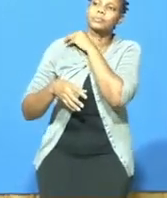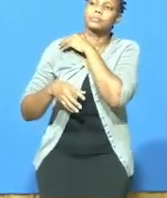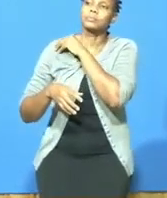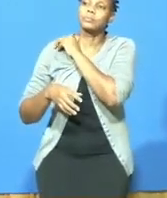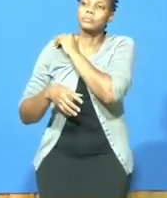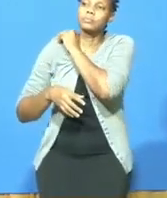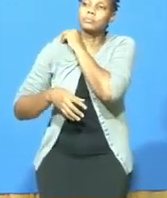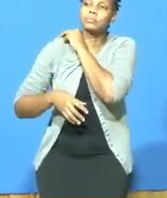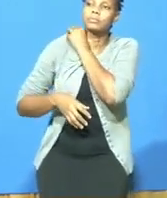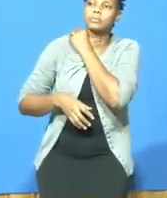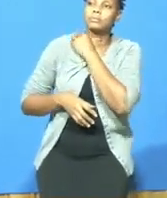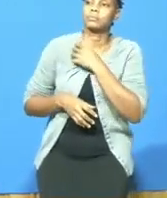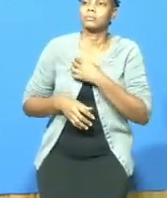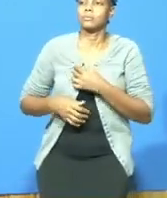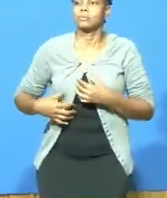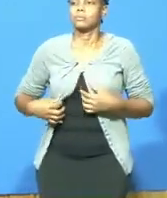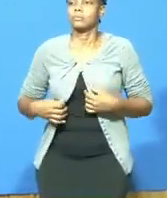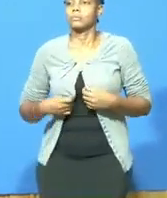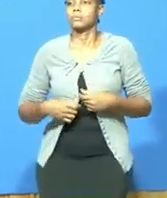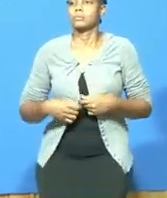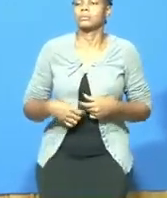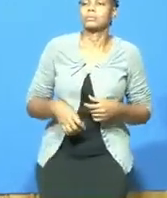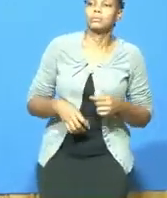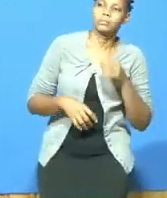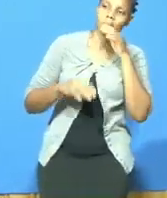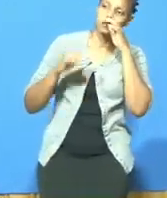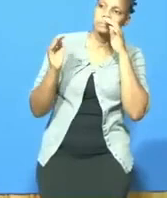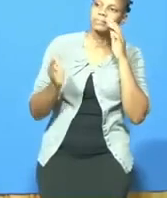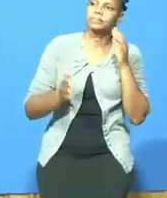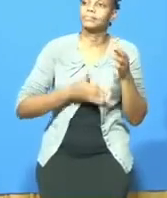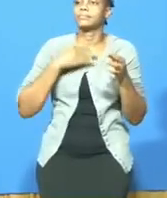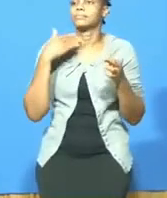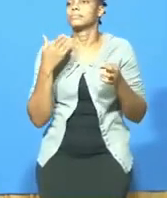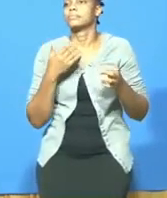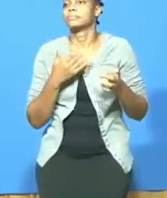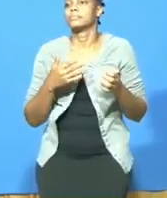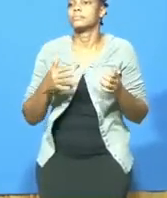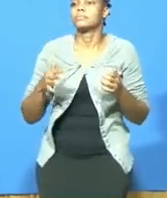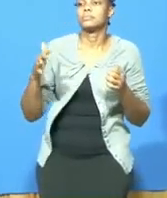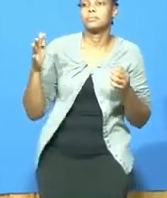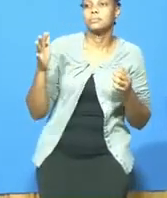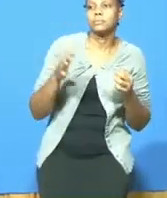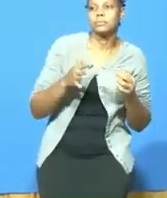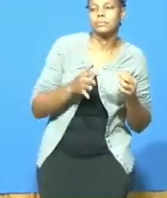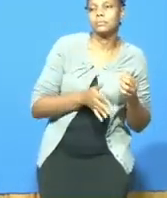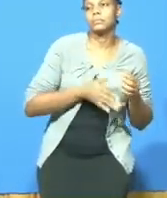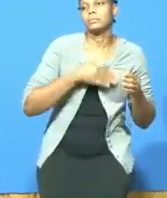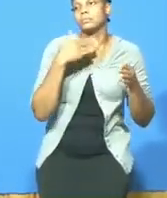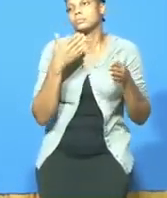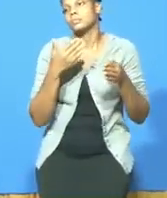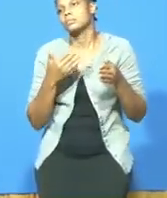fold. Let God do it for you.